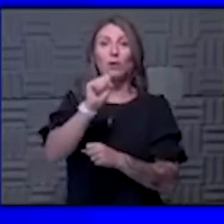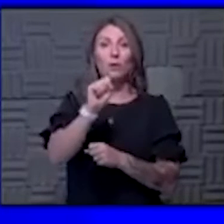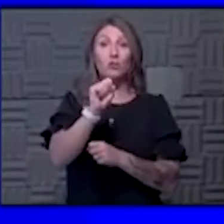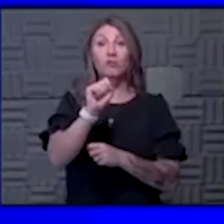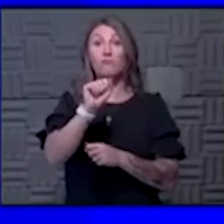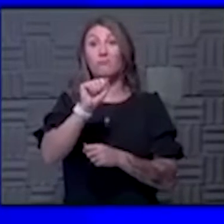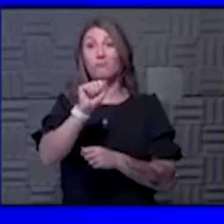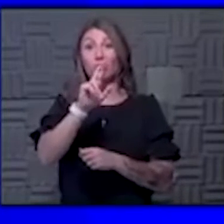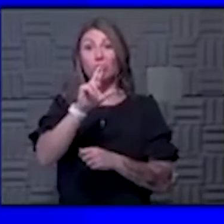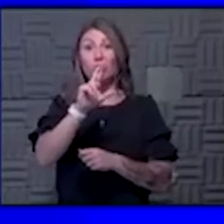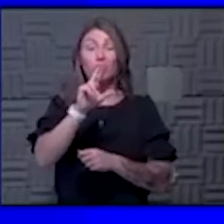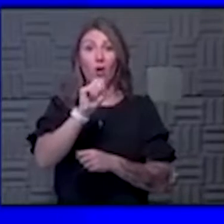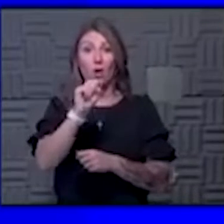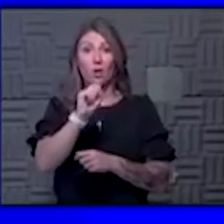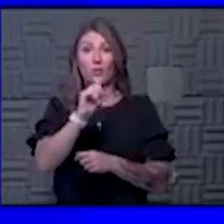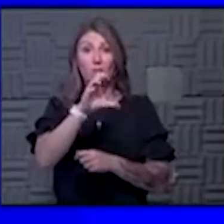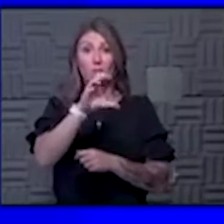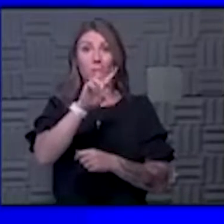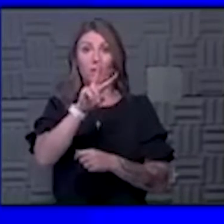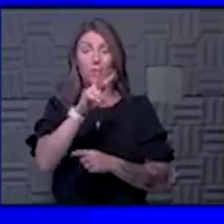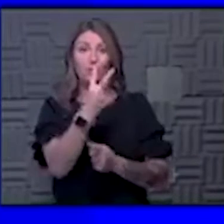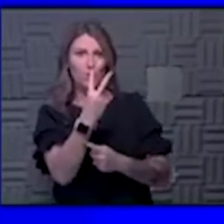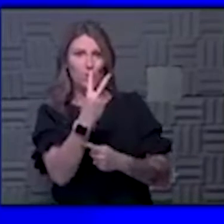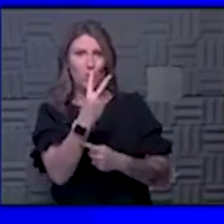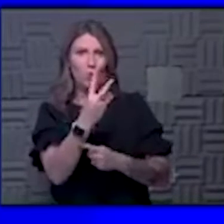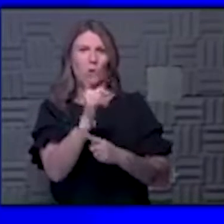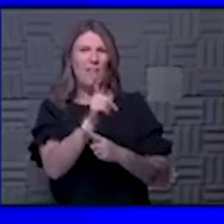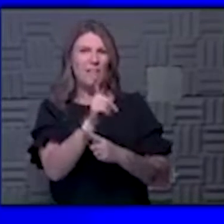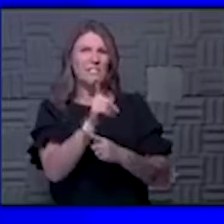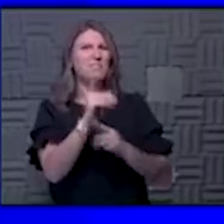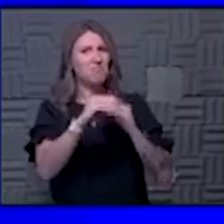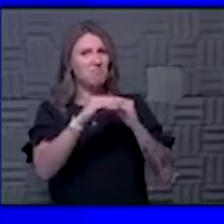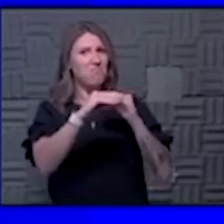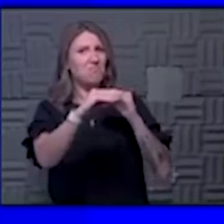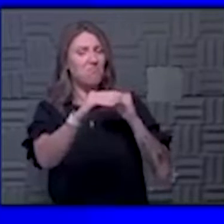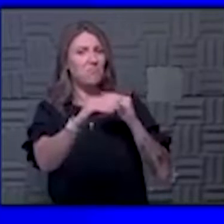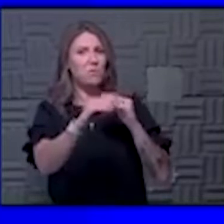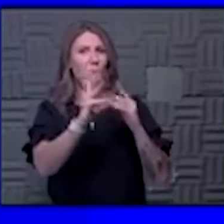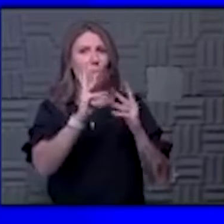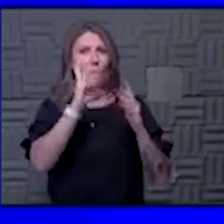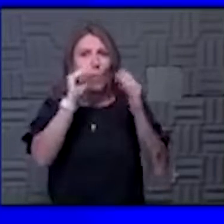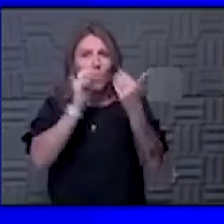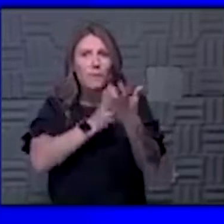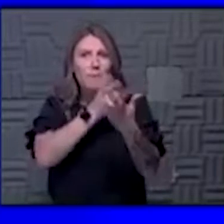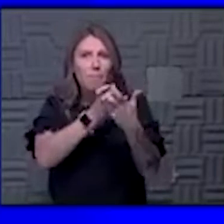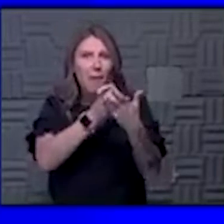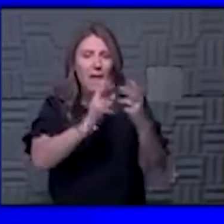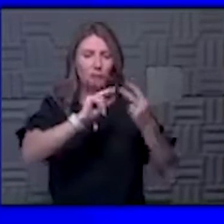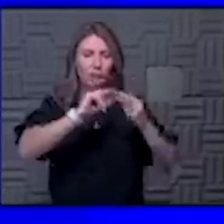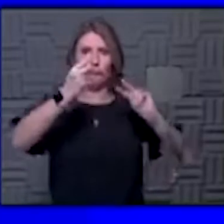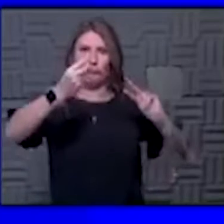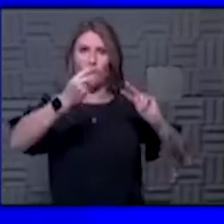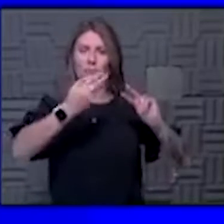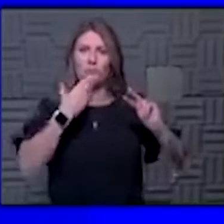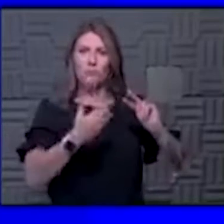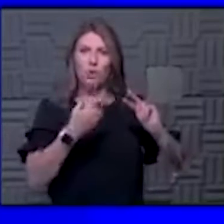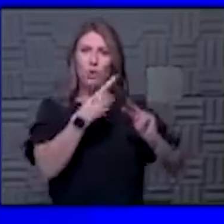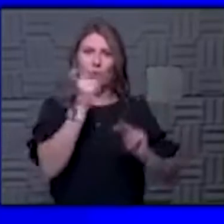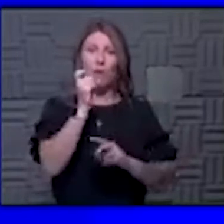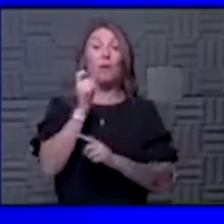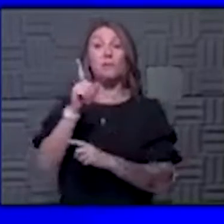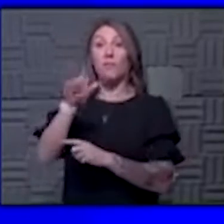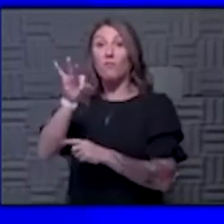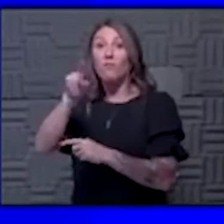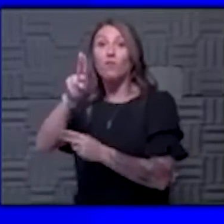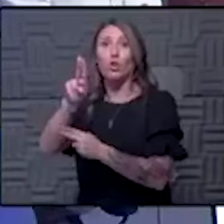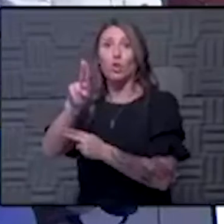looks relatively stable, so that's one thing. So hopefully the match of the strain is good, which it should be because influenza changes